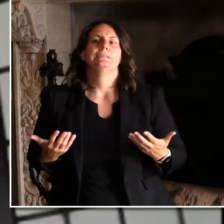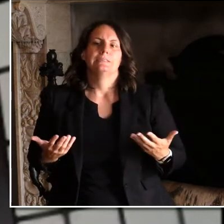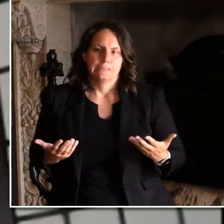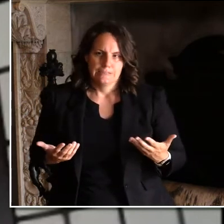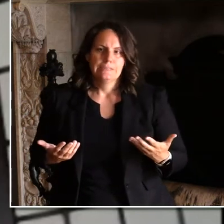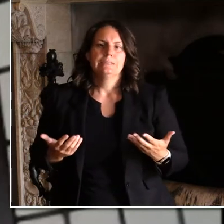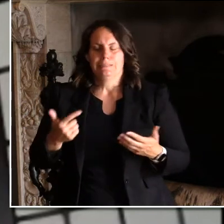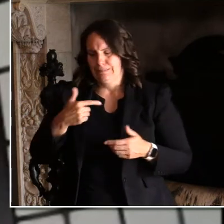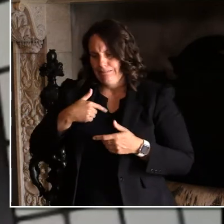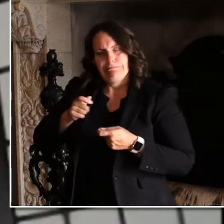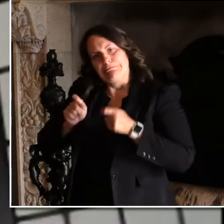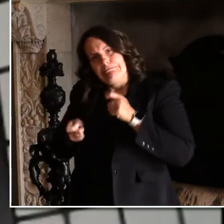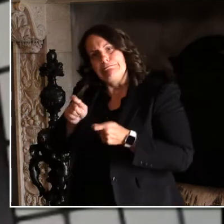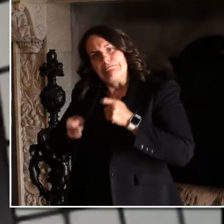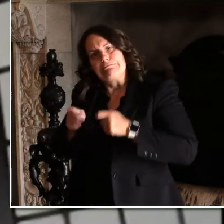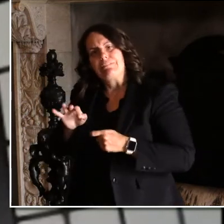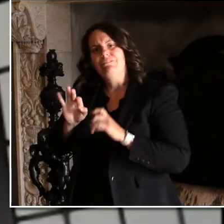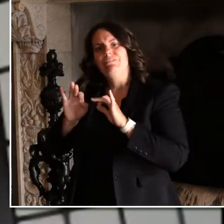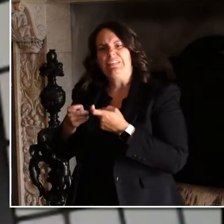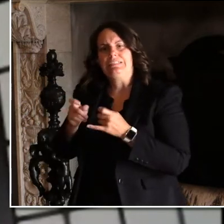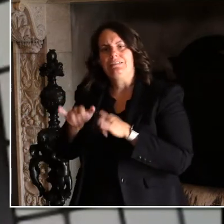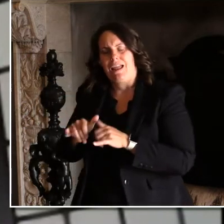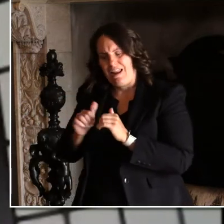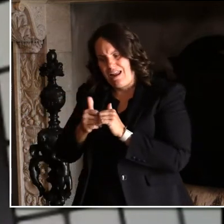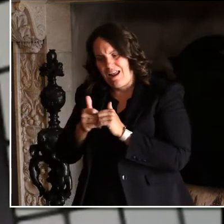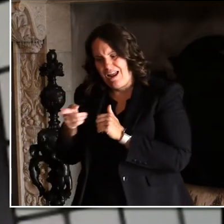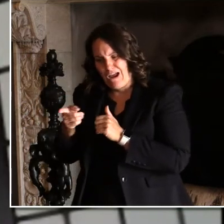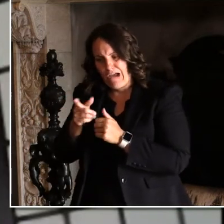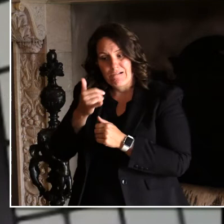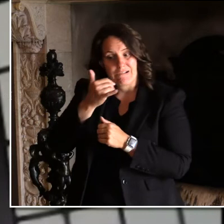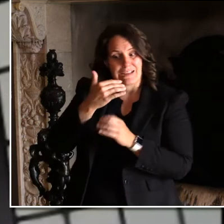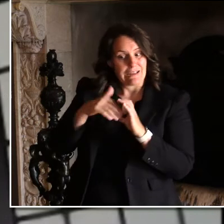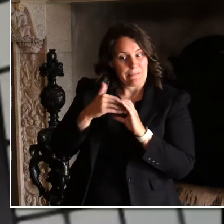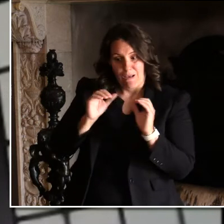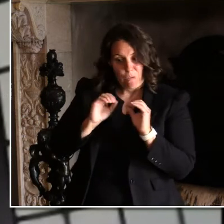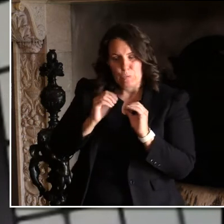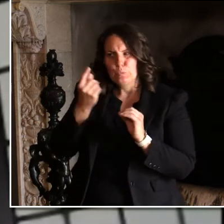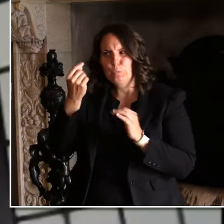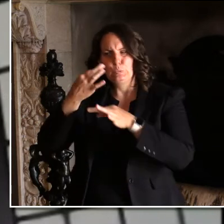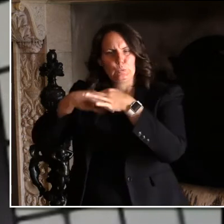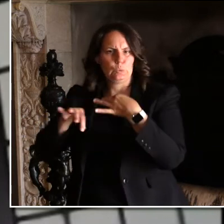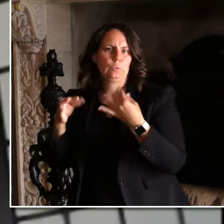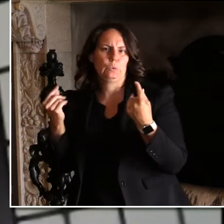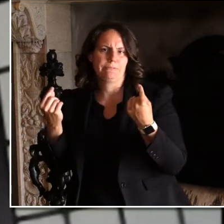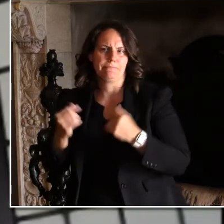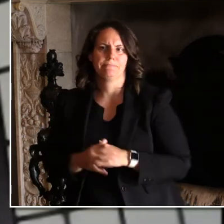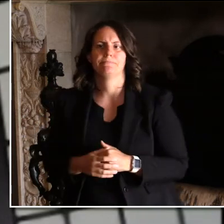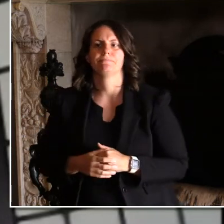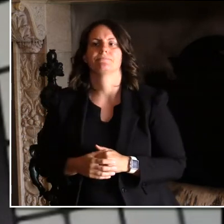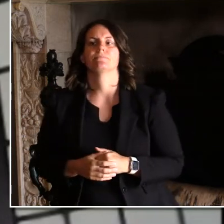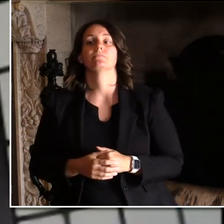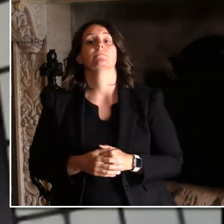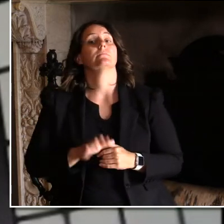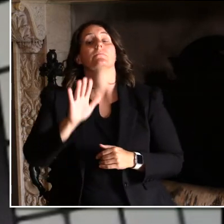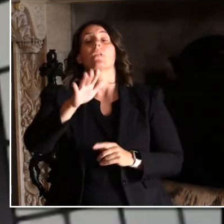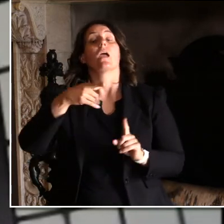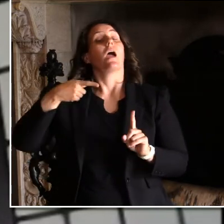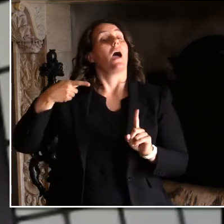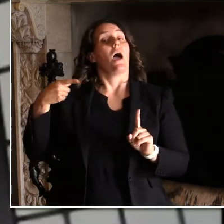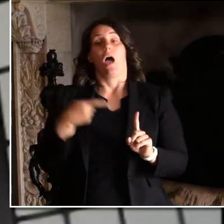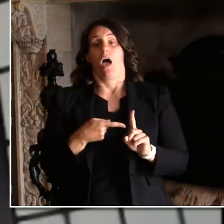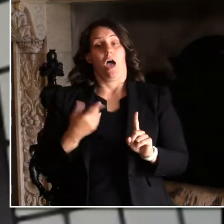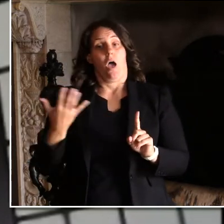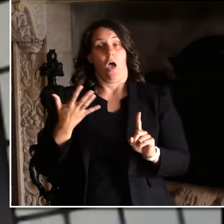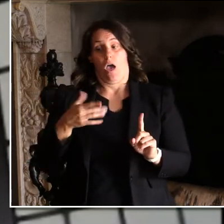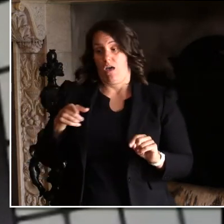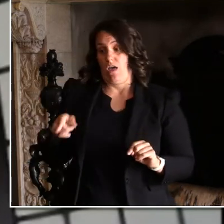can handle thousands of folks, and so we're looking forward to getting that